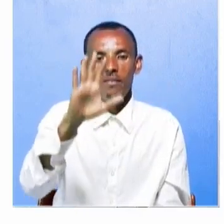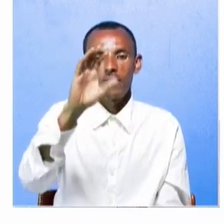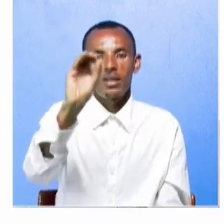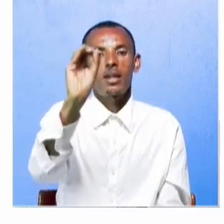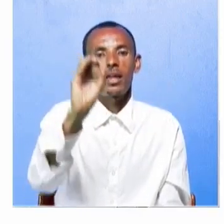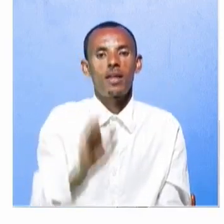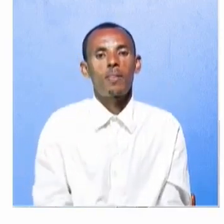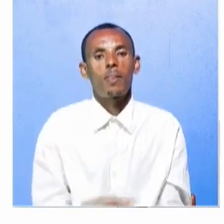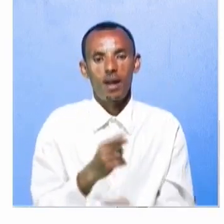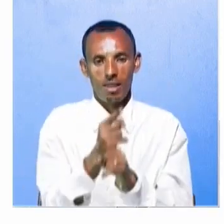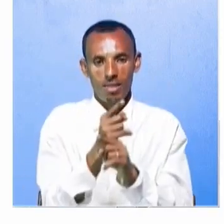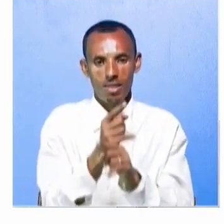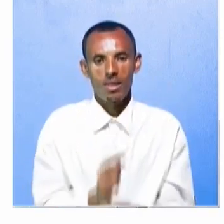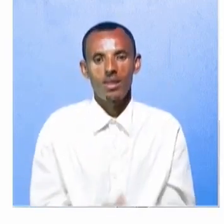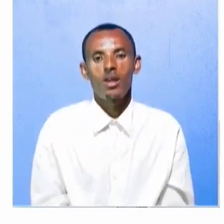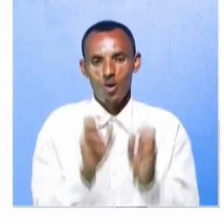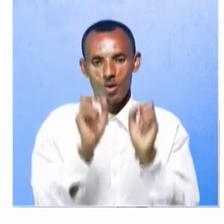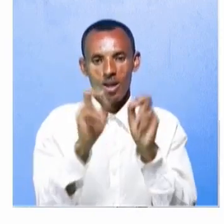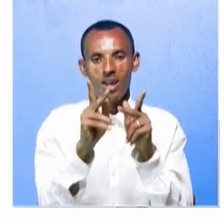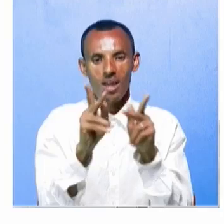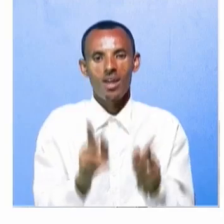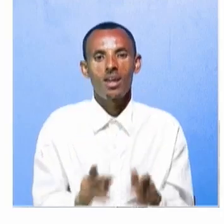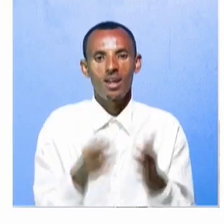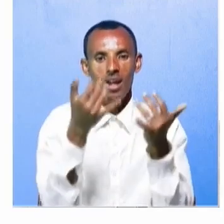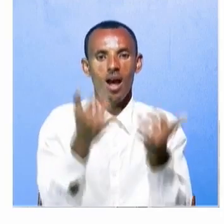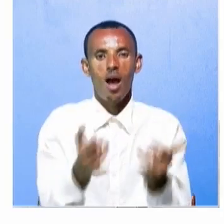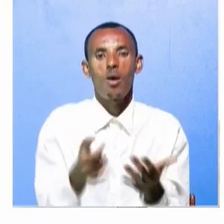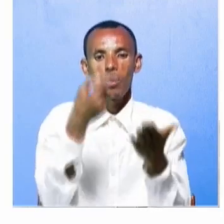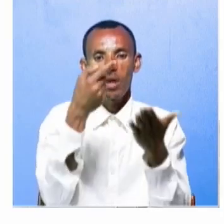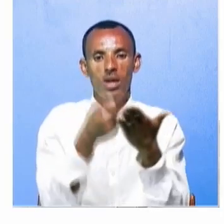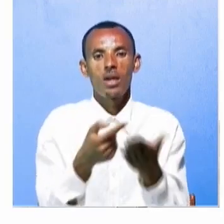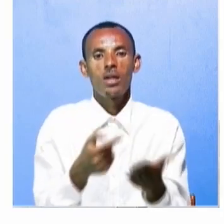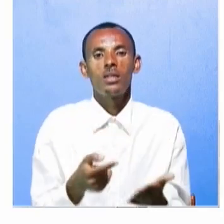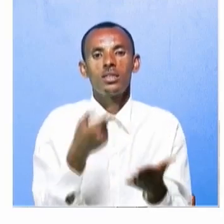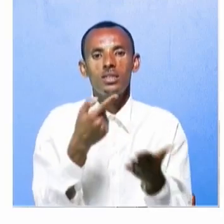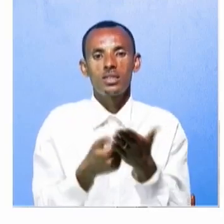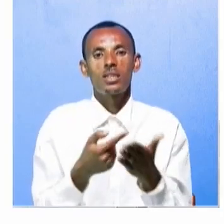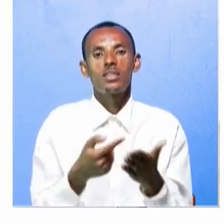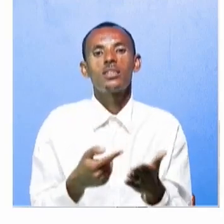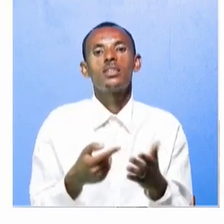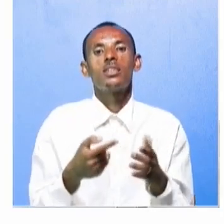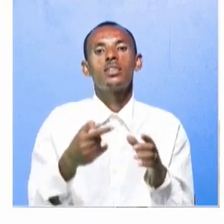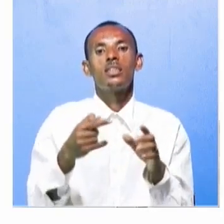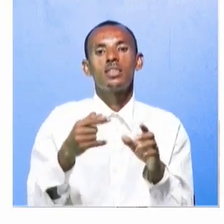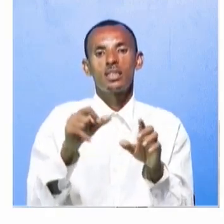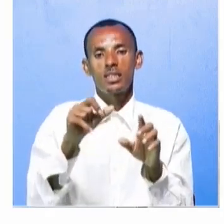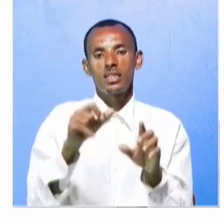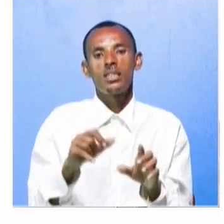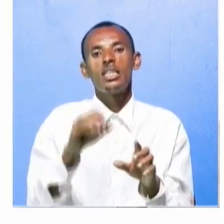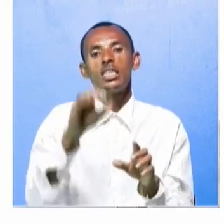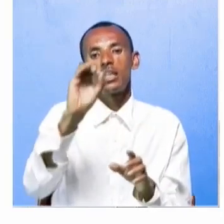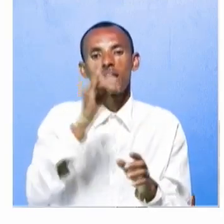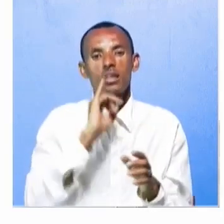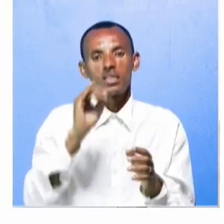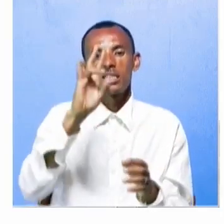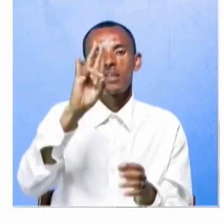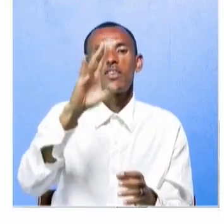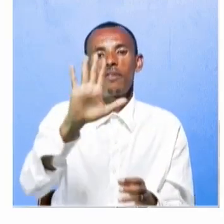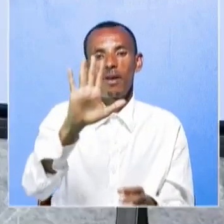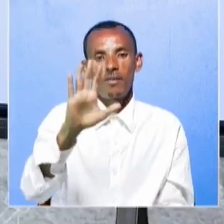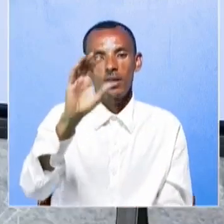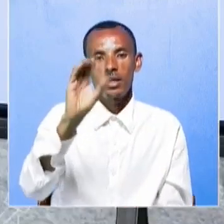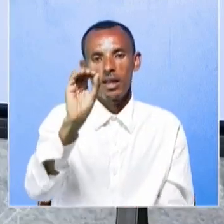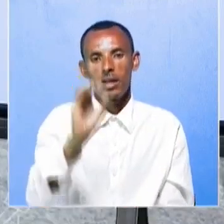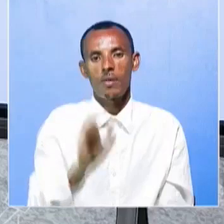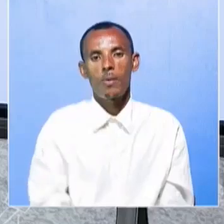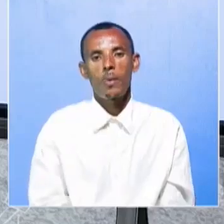right? Okay. Now here this degree is this is 75 degree, right?